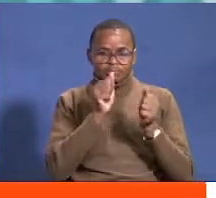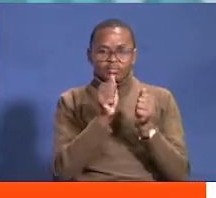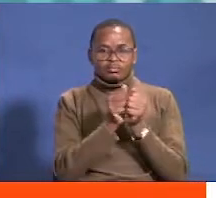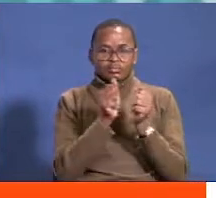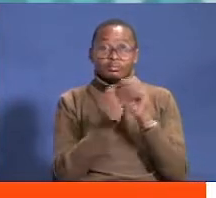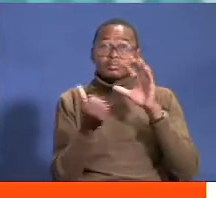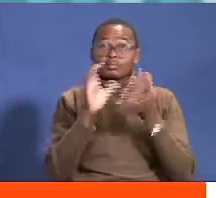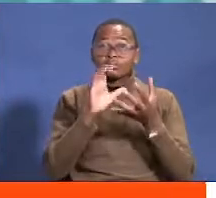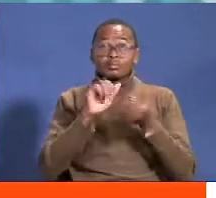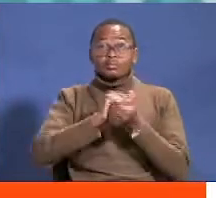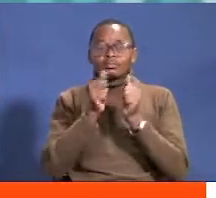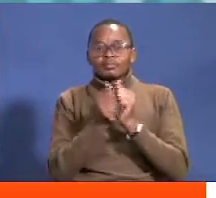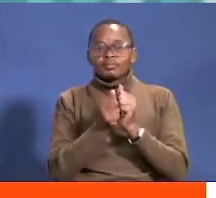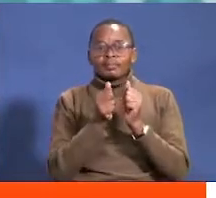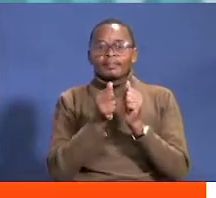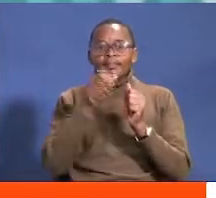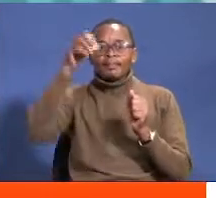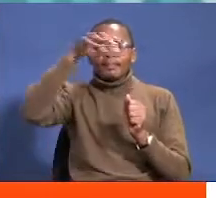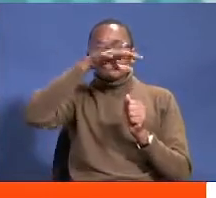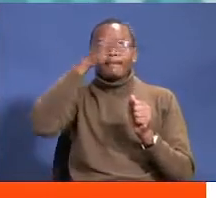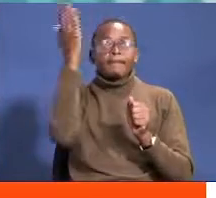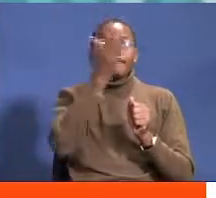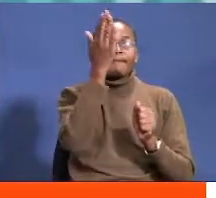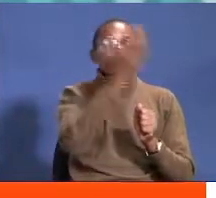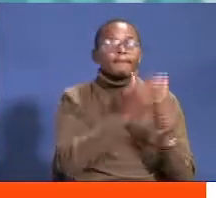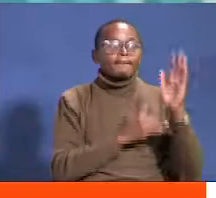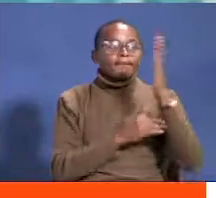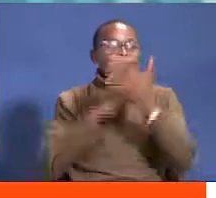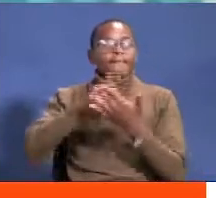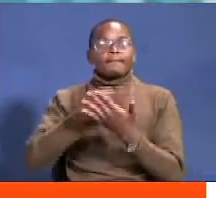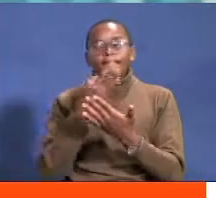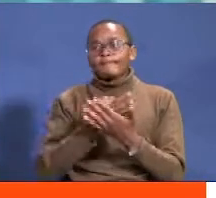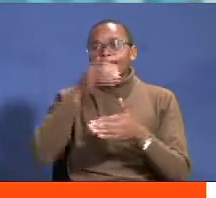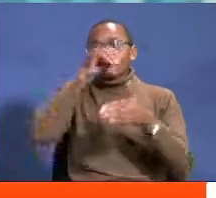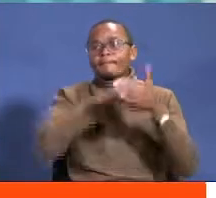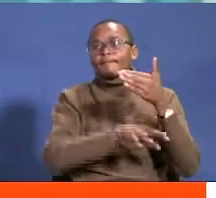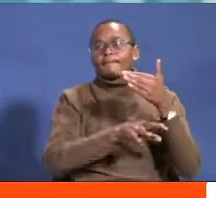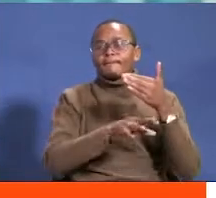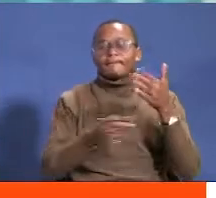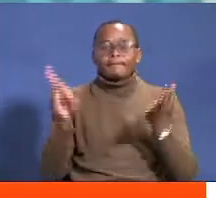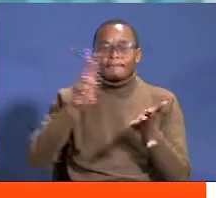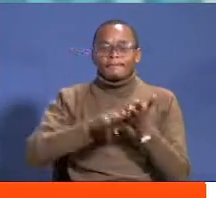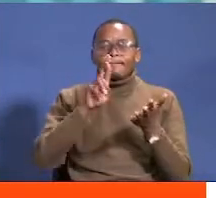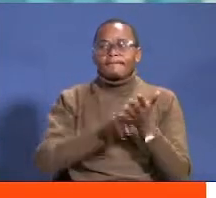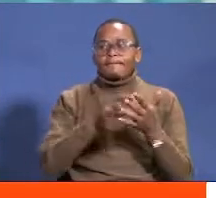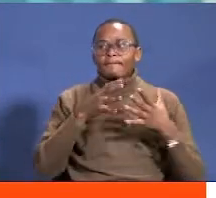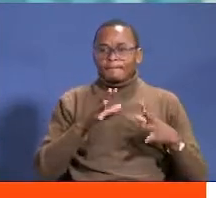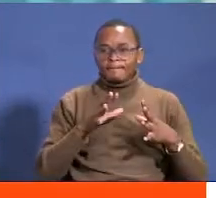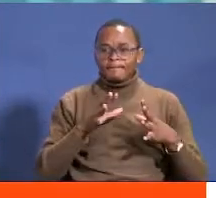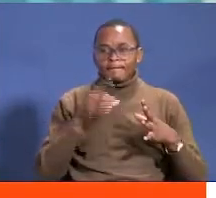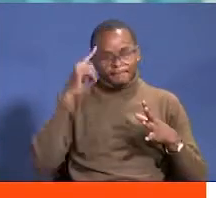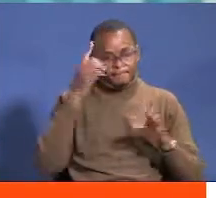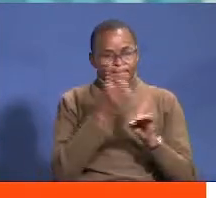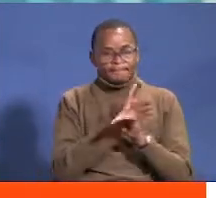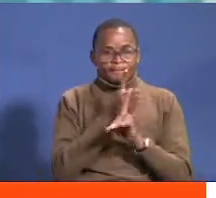the climate change. Deforestation is about cutting down trees and failing to plant, to replace that. People cut trees for